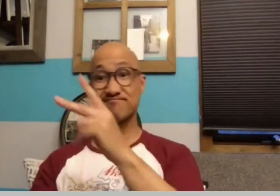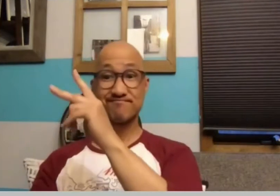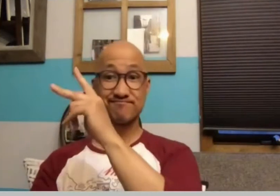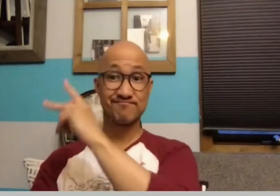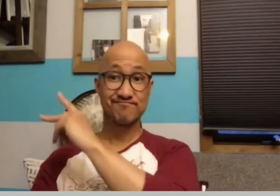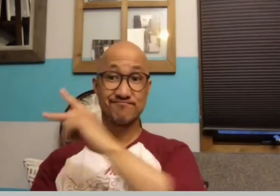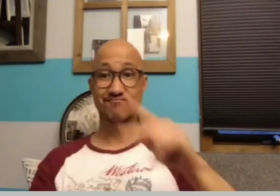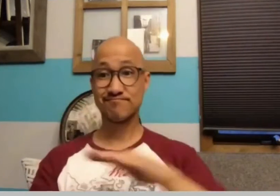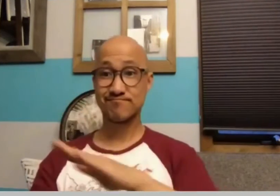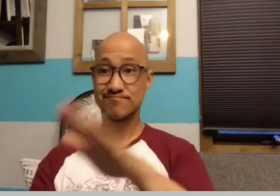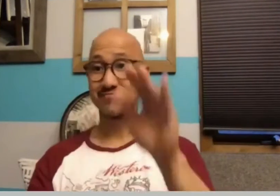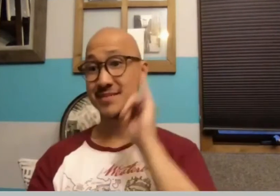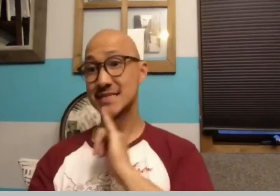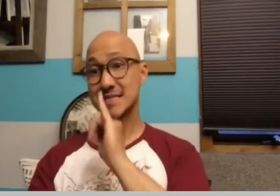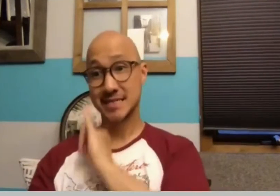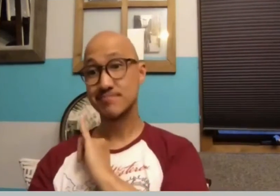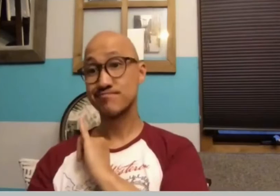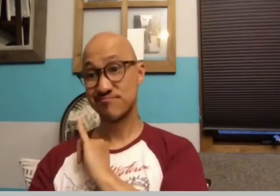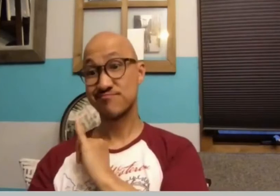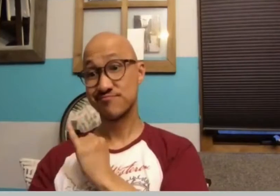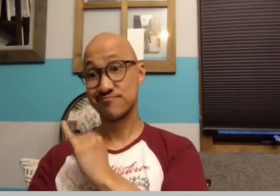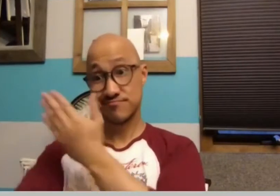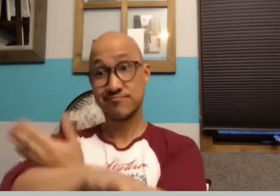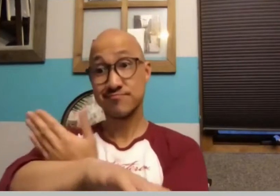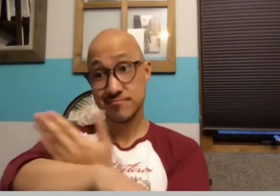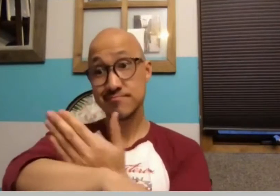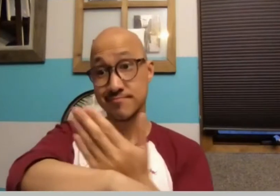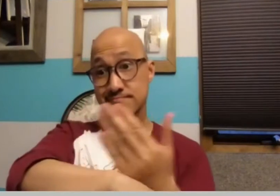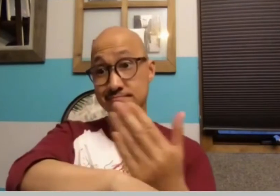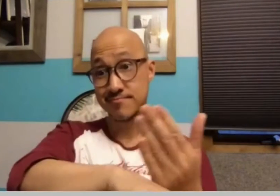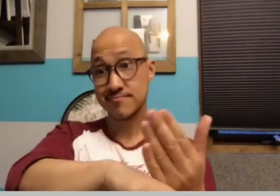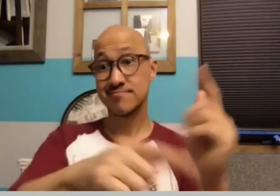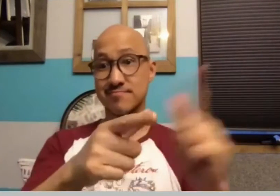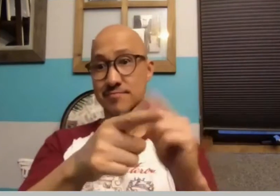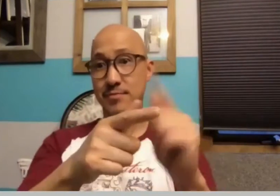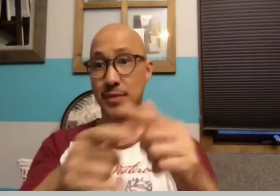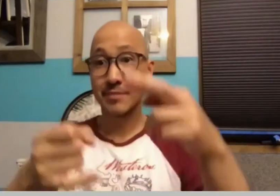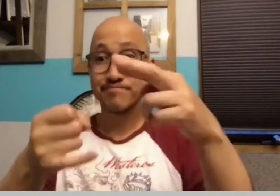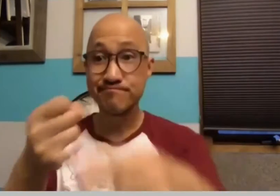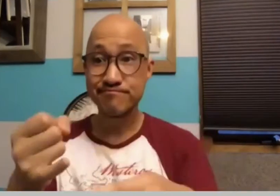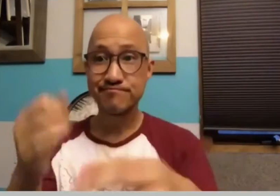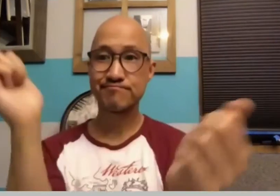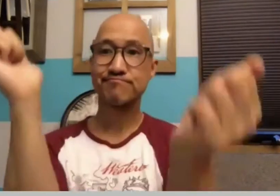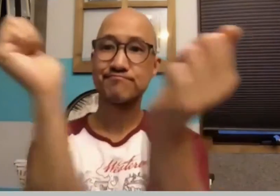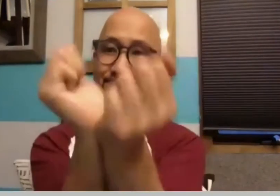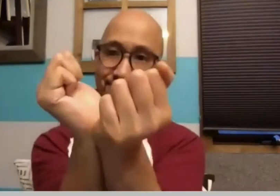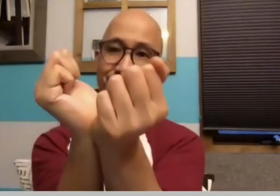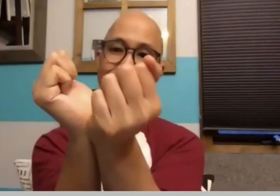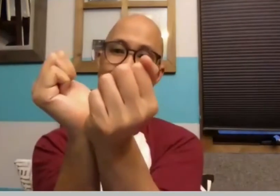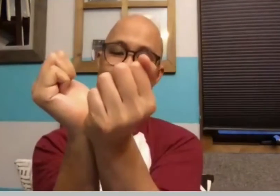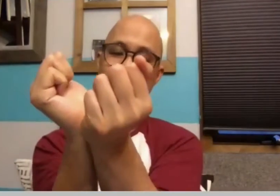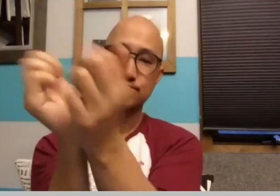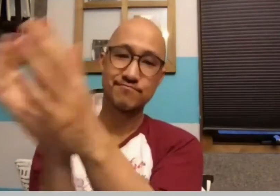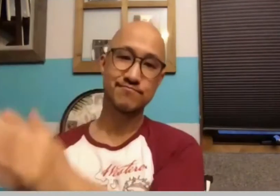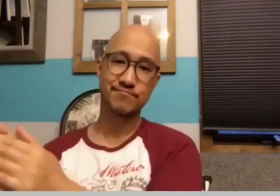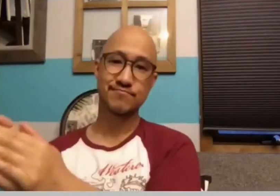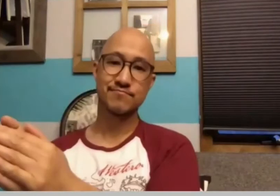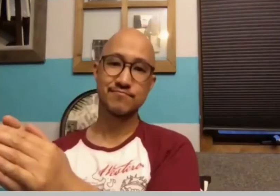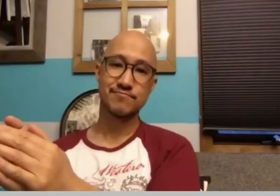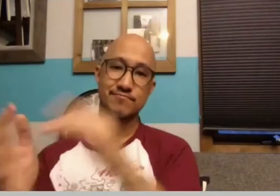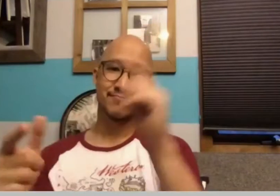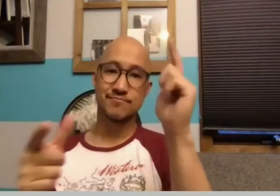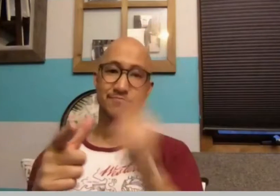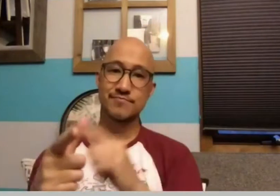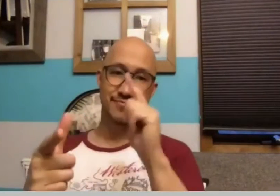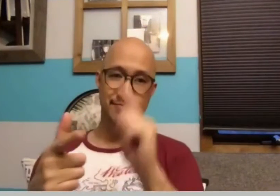Israel as it went into Assyrian captivity. And then we witnessed the downfall of the kingdom of Judah as it